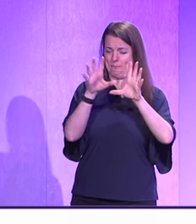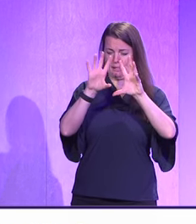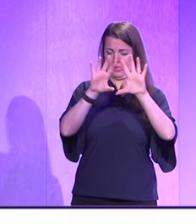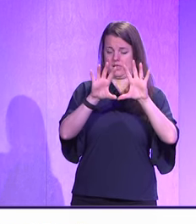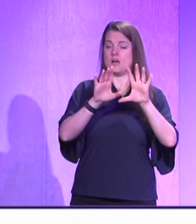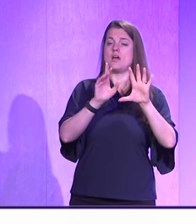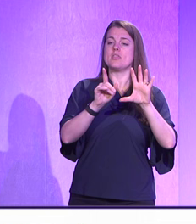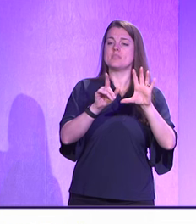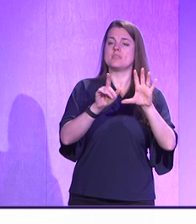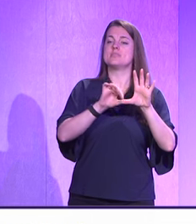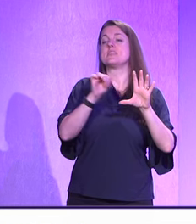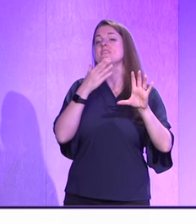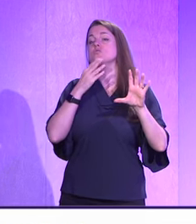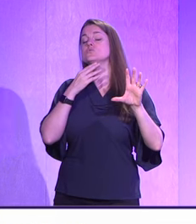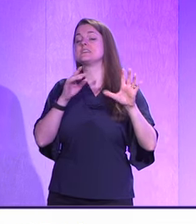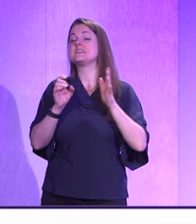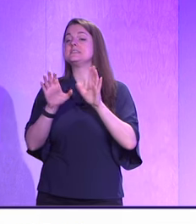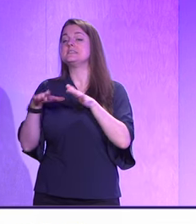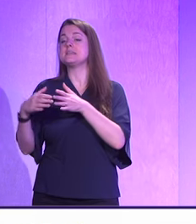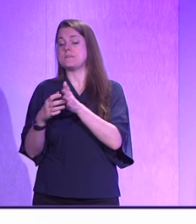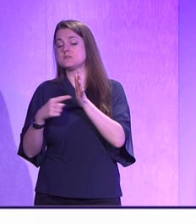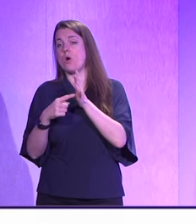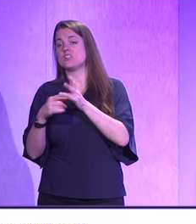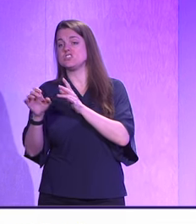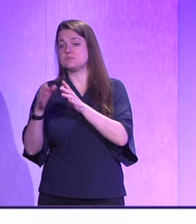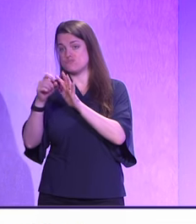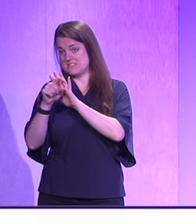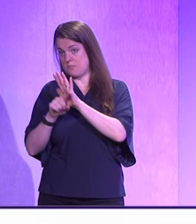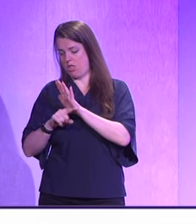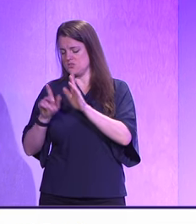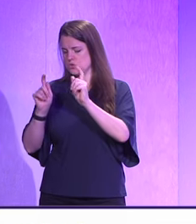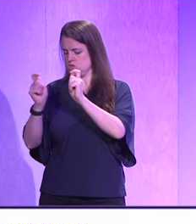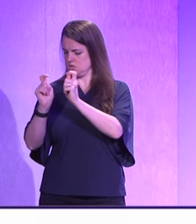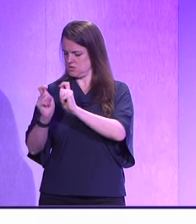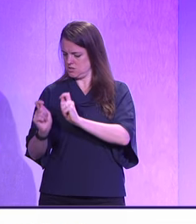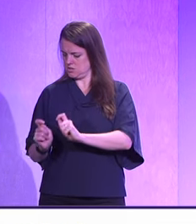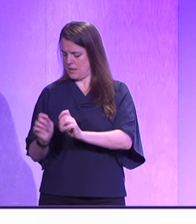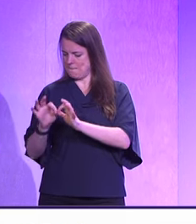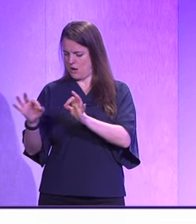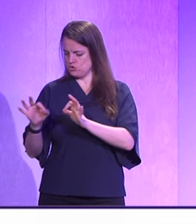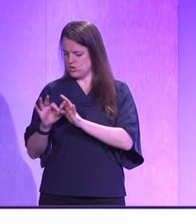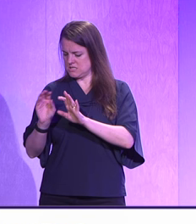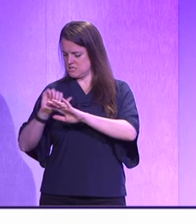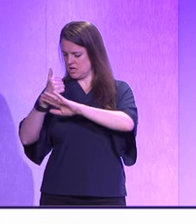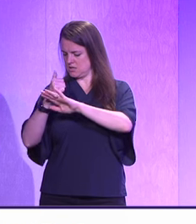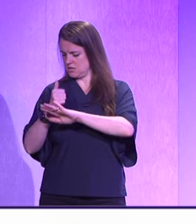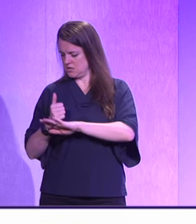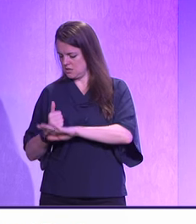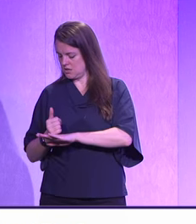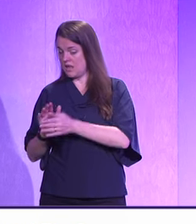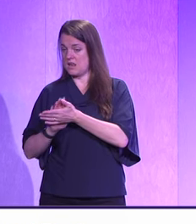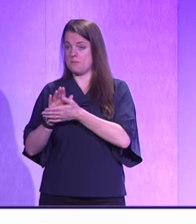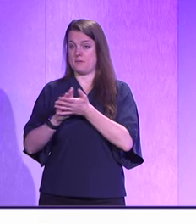after mapping it all out, then they used Team Topologies principles to reshape the team and service boundaries. And you can see on the right-hand side, the result of that